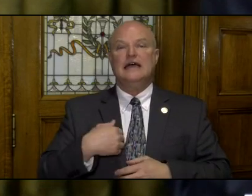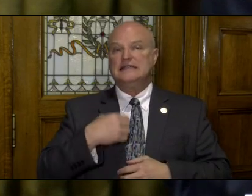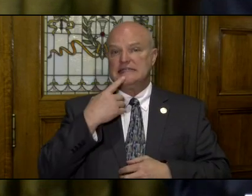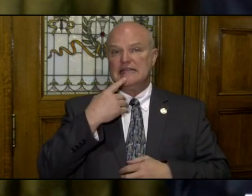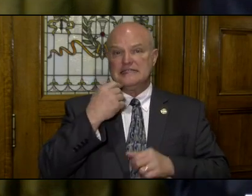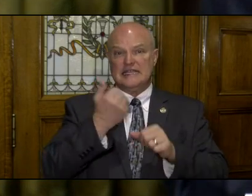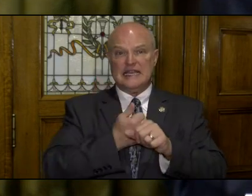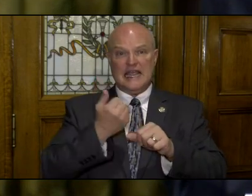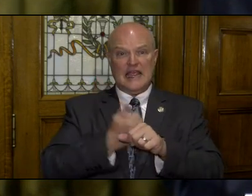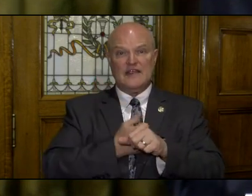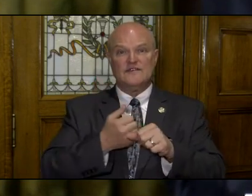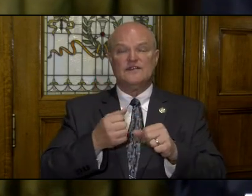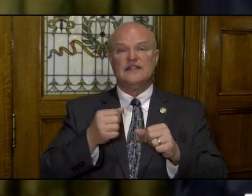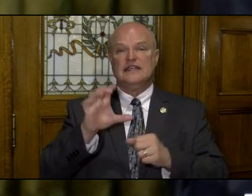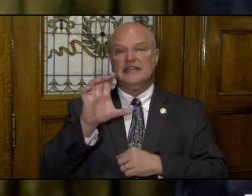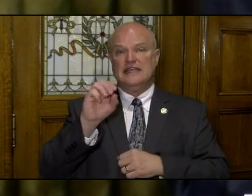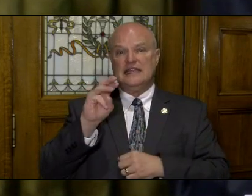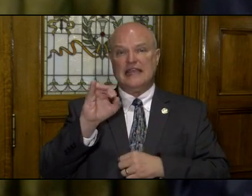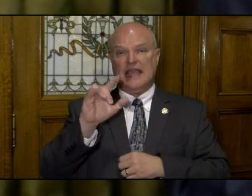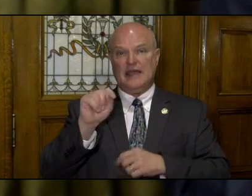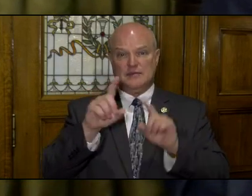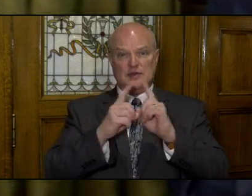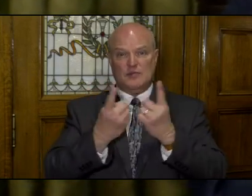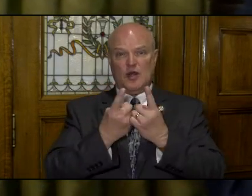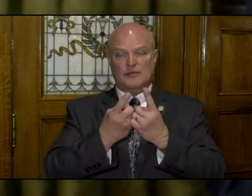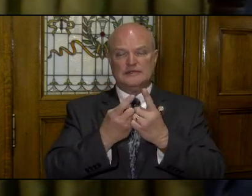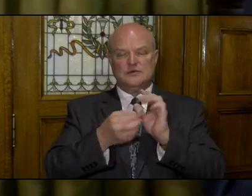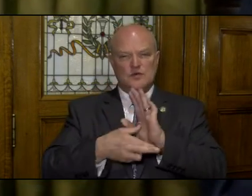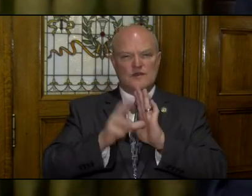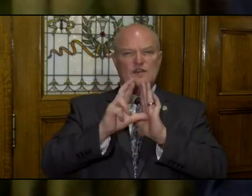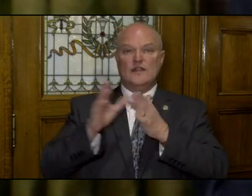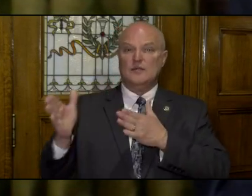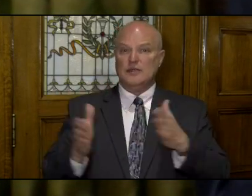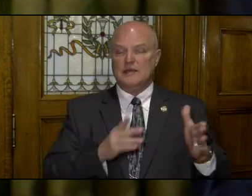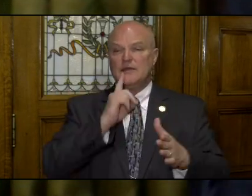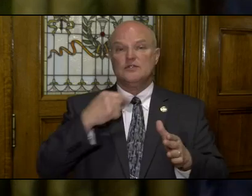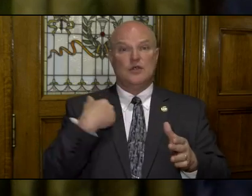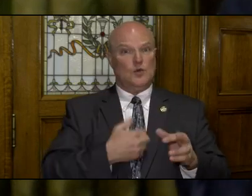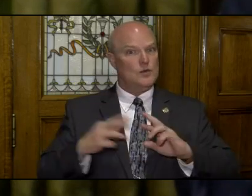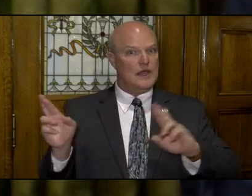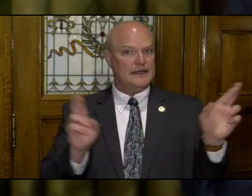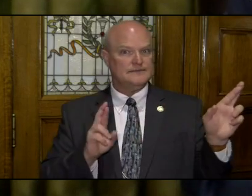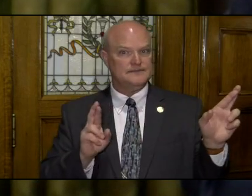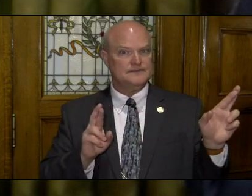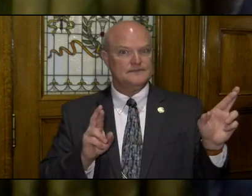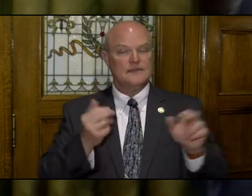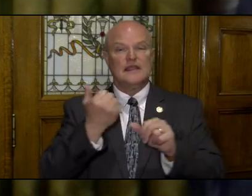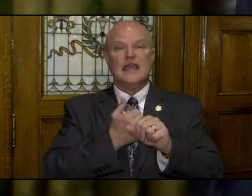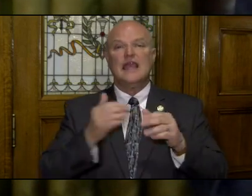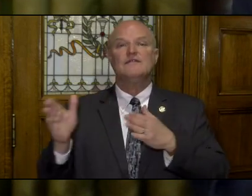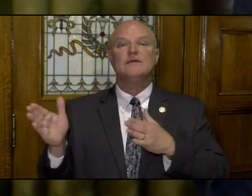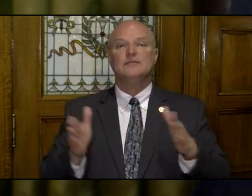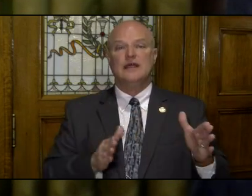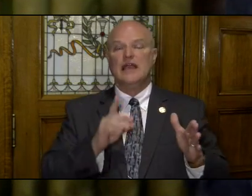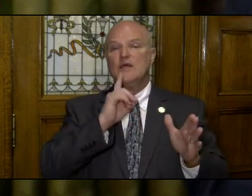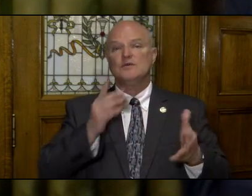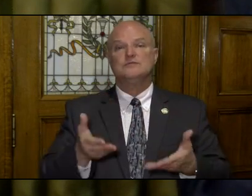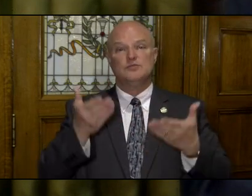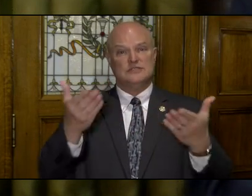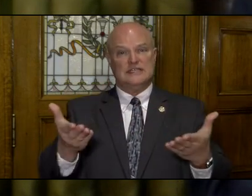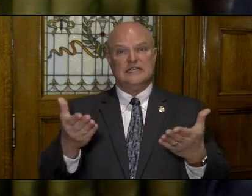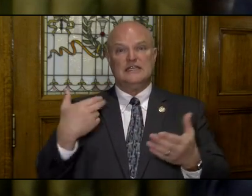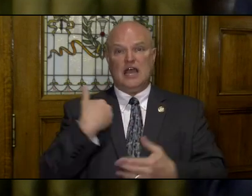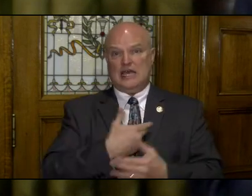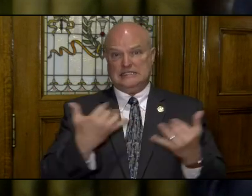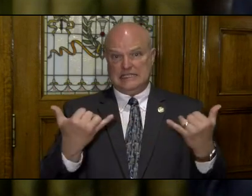said, each cabinet department to review their plans to make sure that we are prepared. Each plan was presented